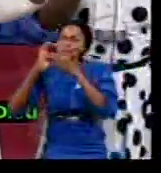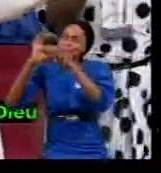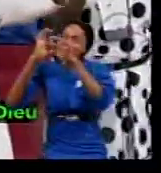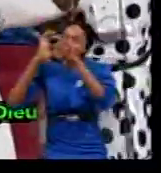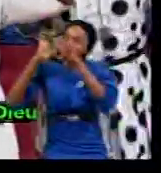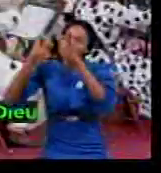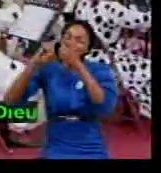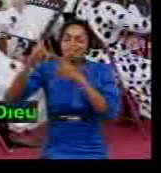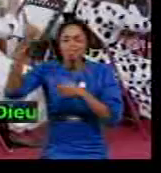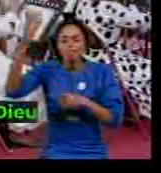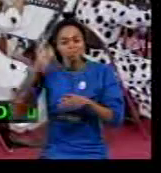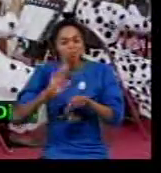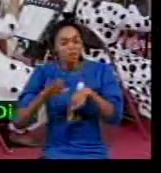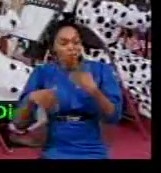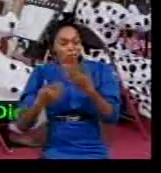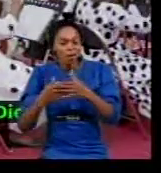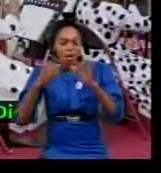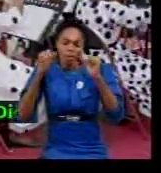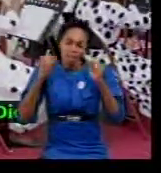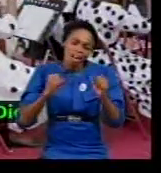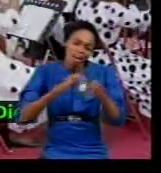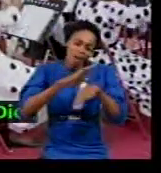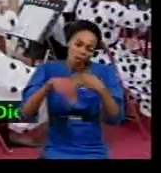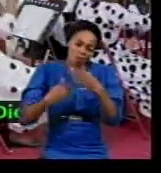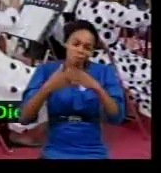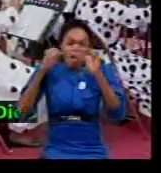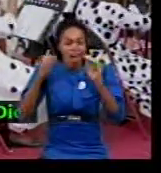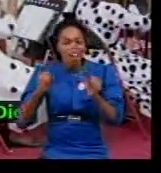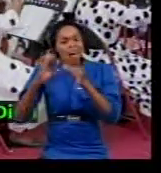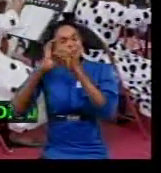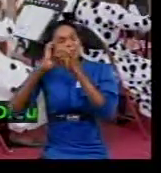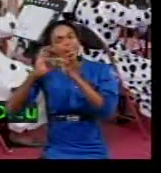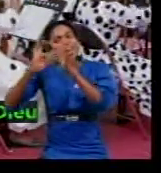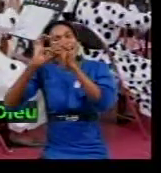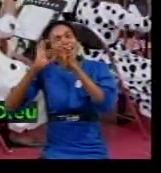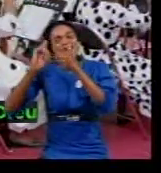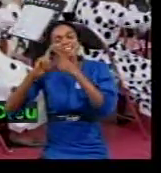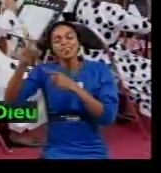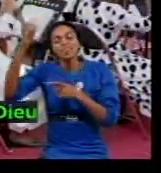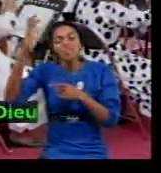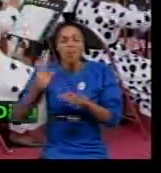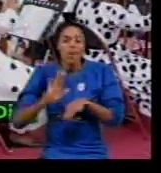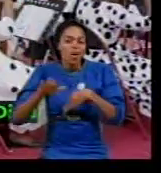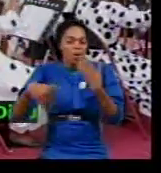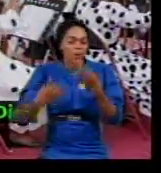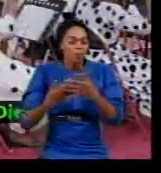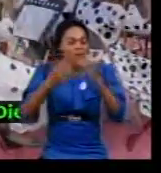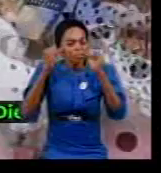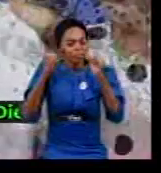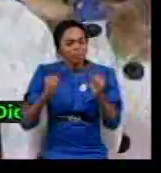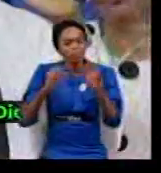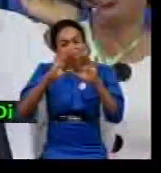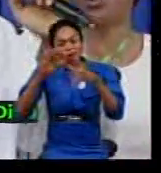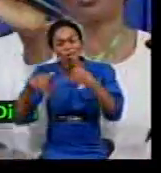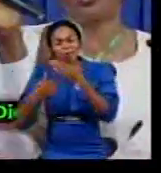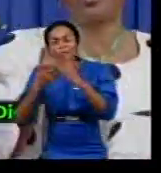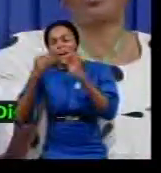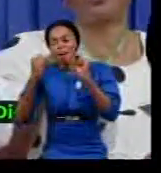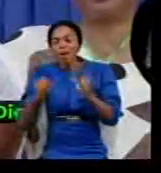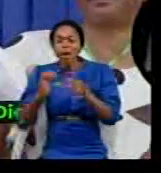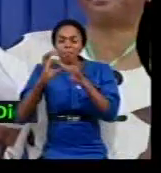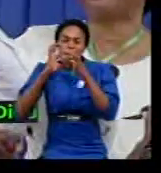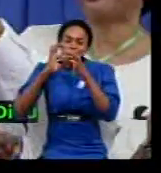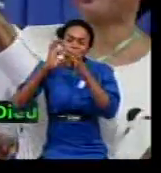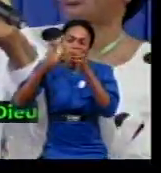of God. The people persecuted before and the people that were opposed to him before, they were the people that now said, we're going to serve with you.